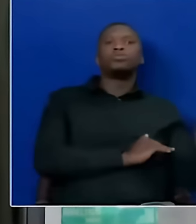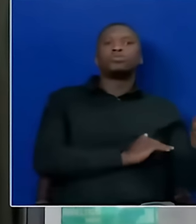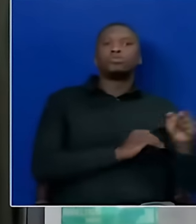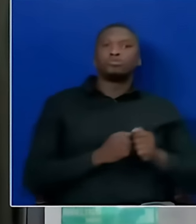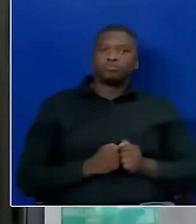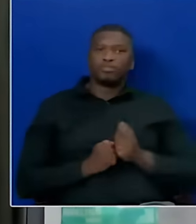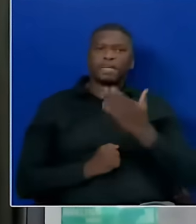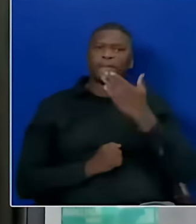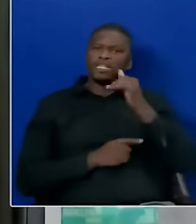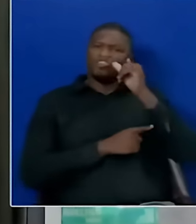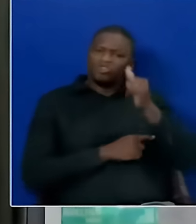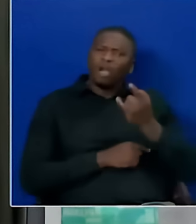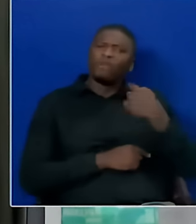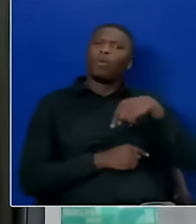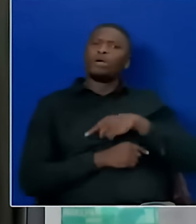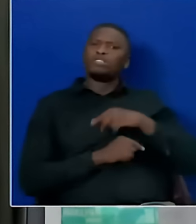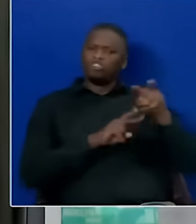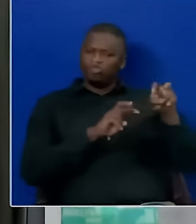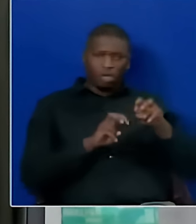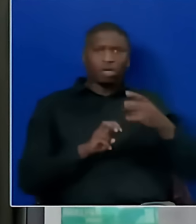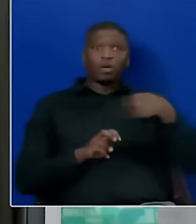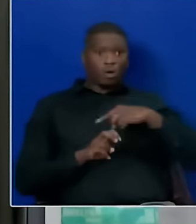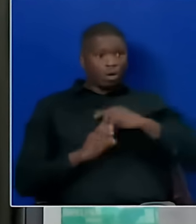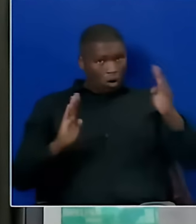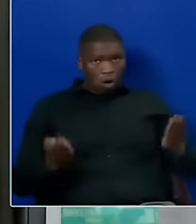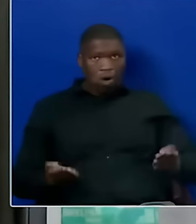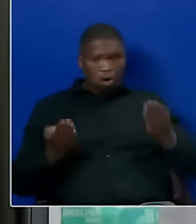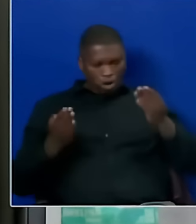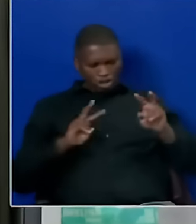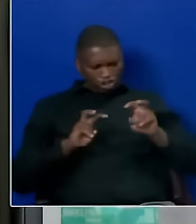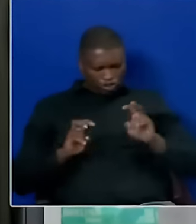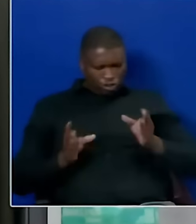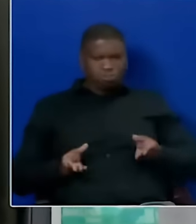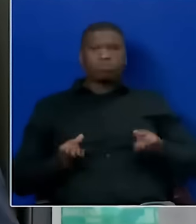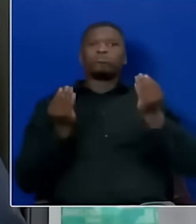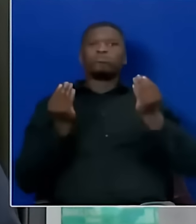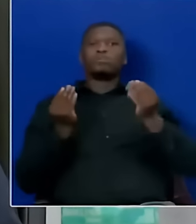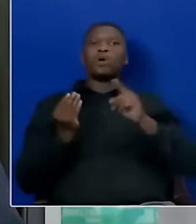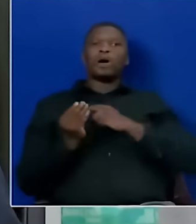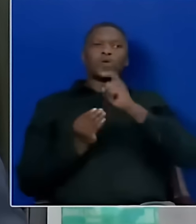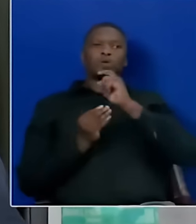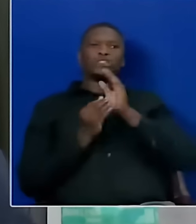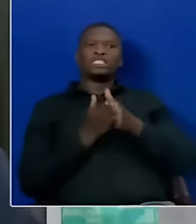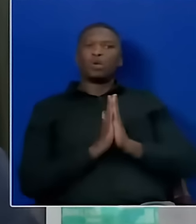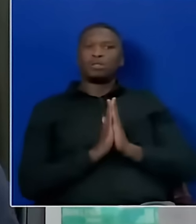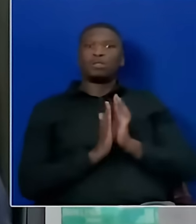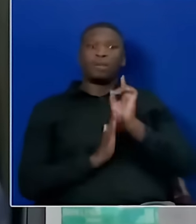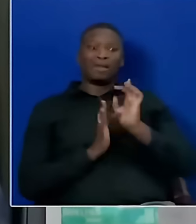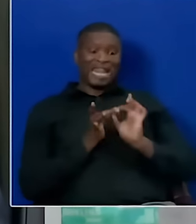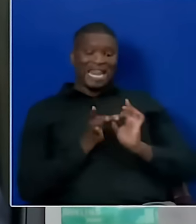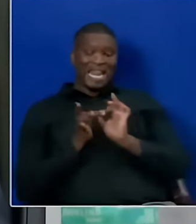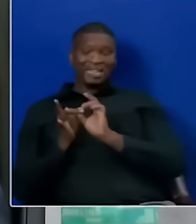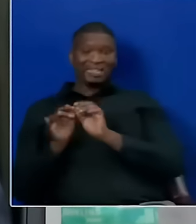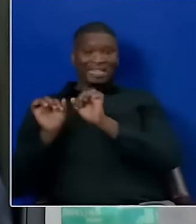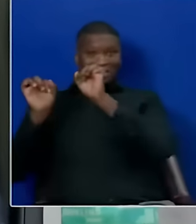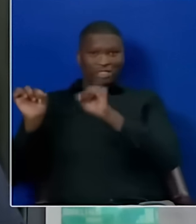us? Then we say this is a request, we do that, but they are not related to IBIS. So if